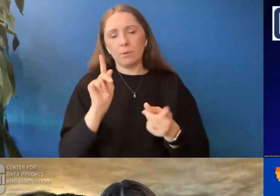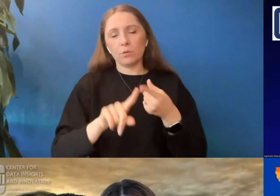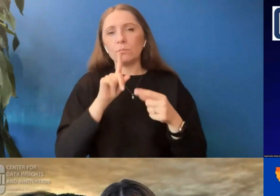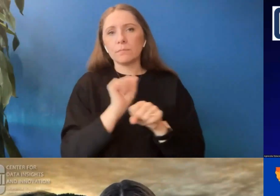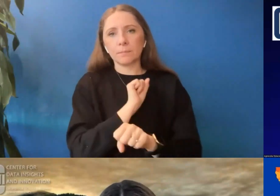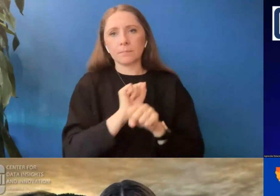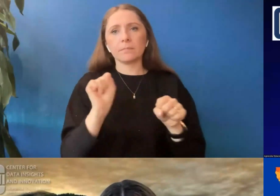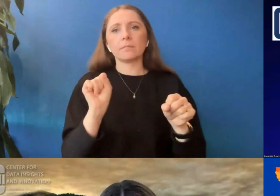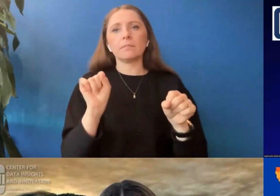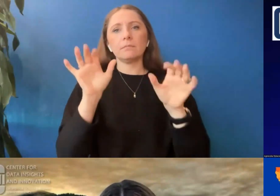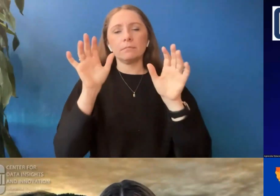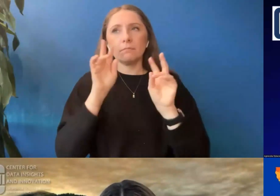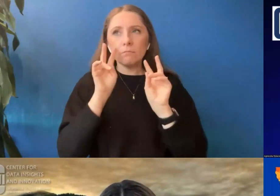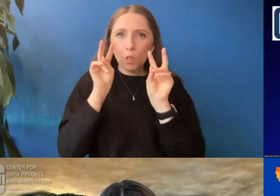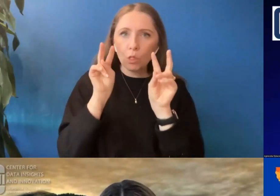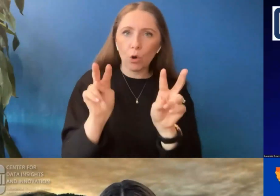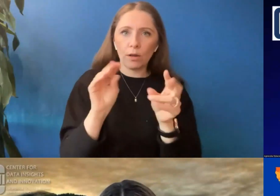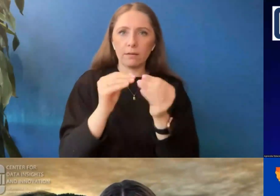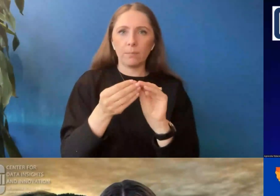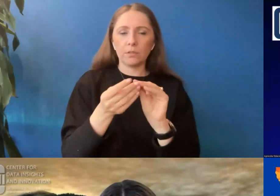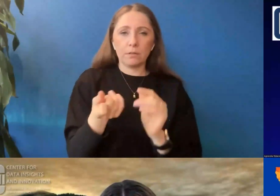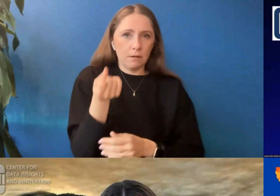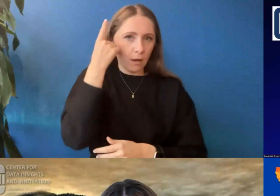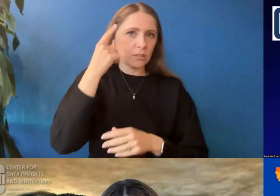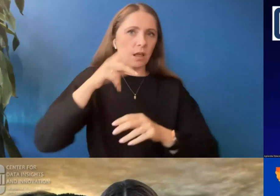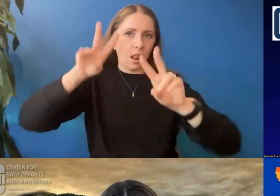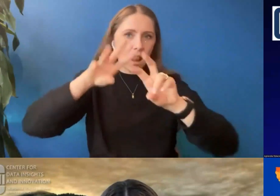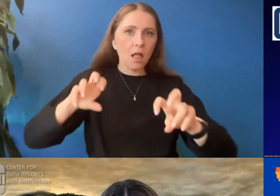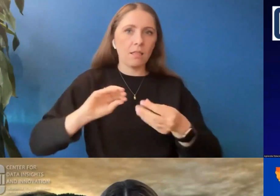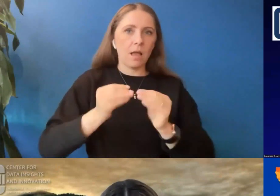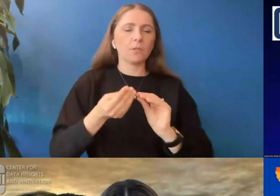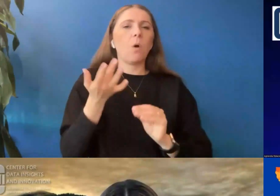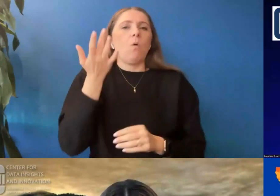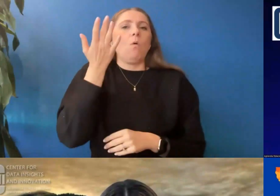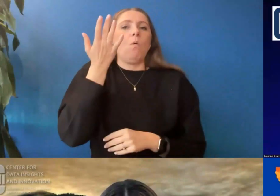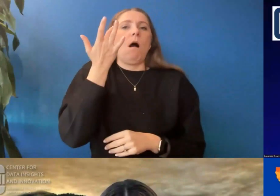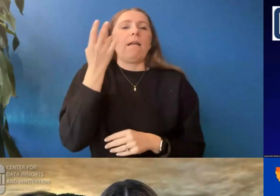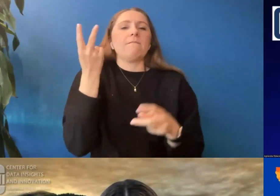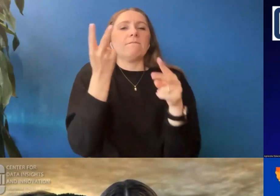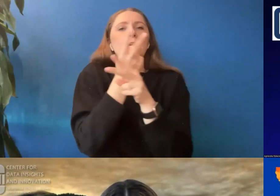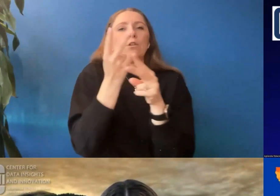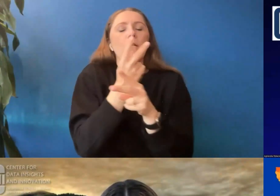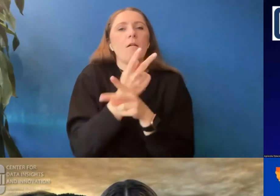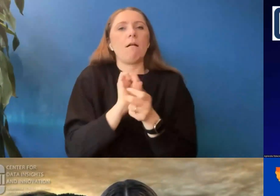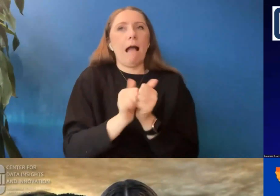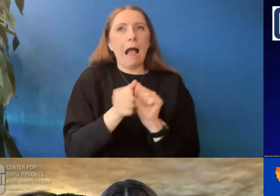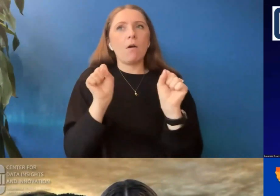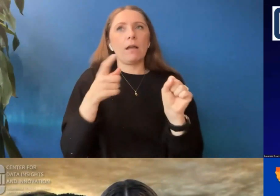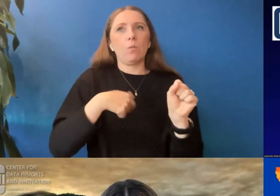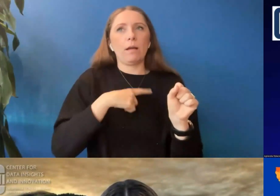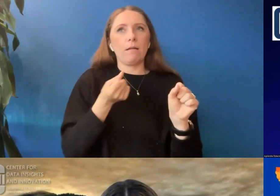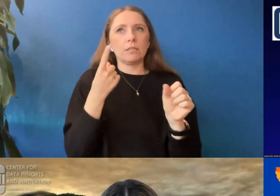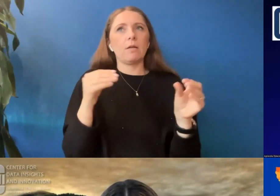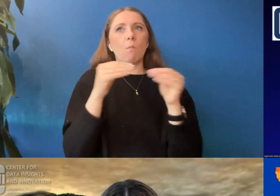really take a look at these numbers and understand what might be going on here, and how can we really understand beyond